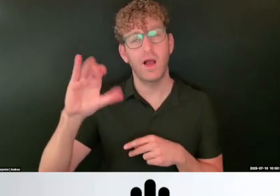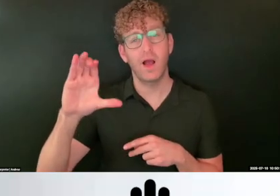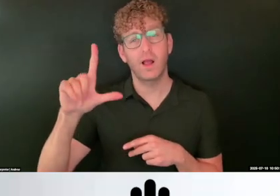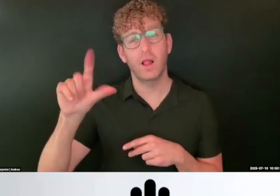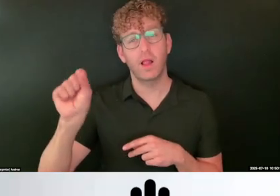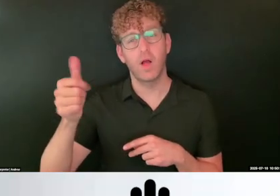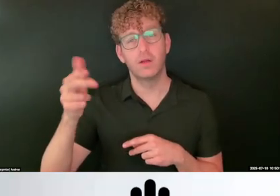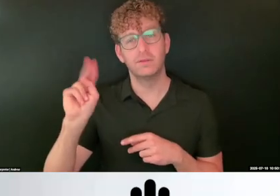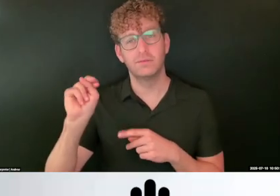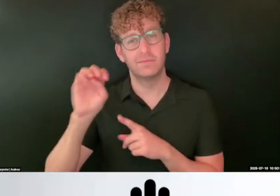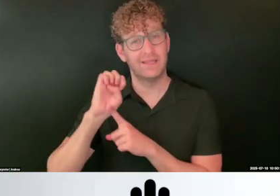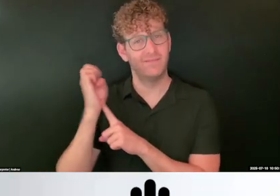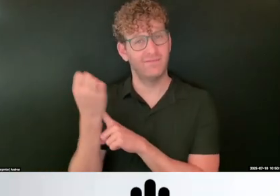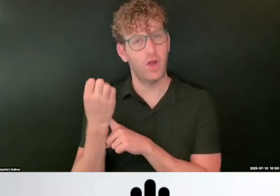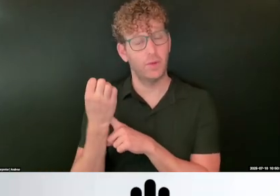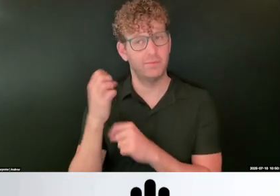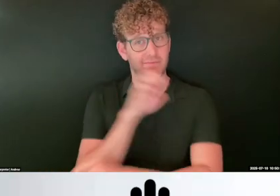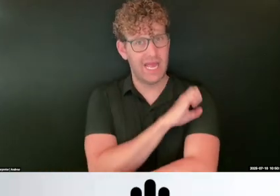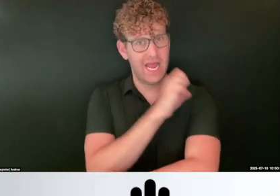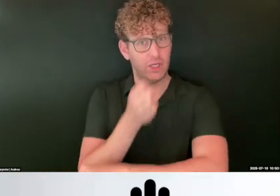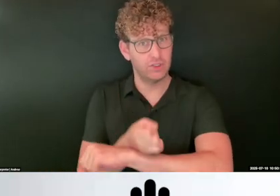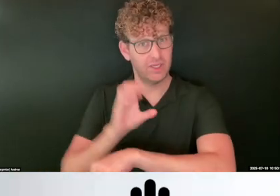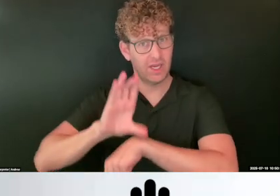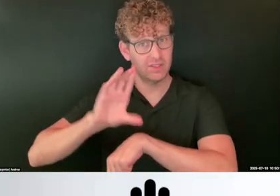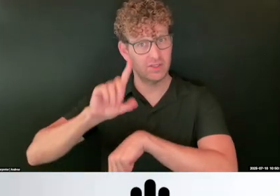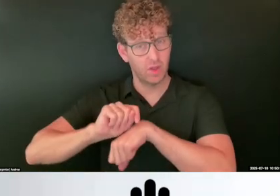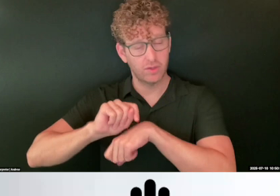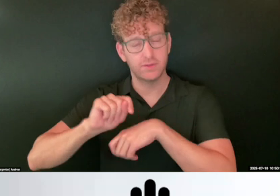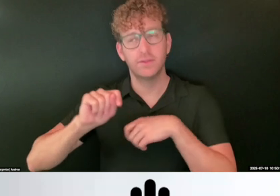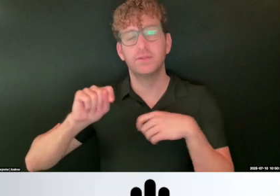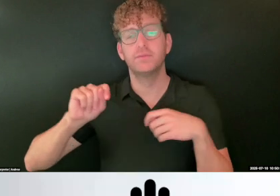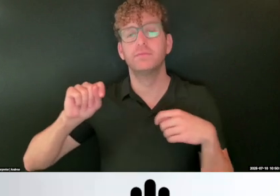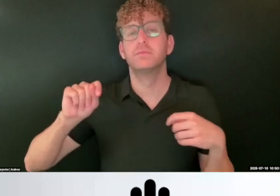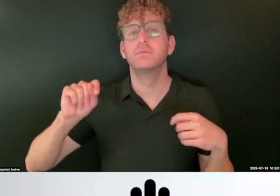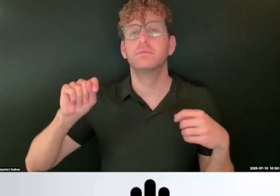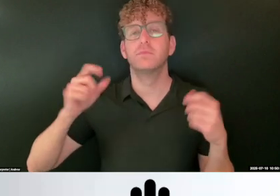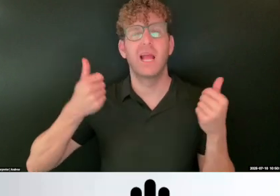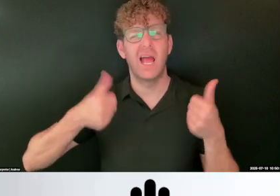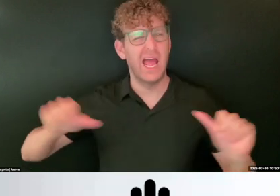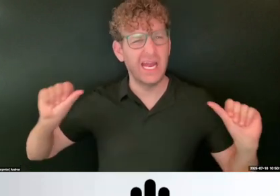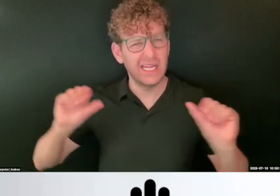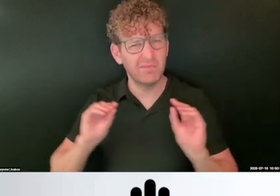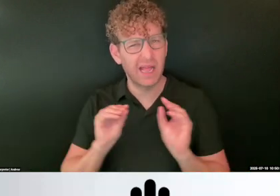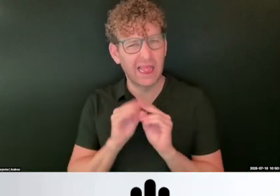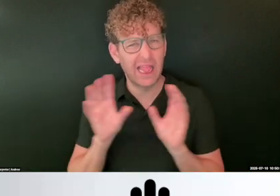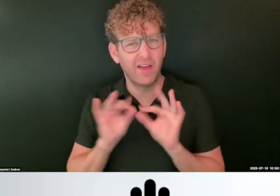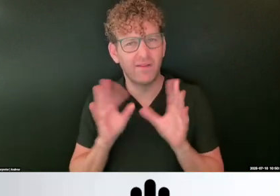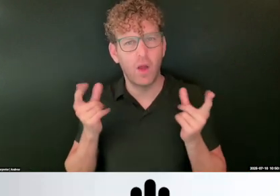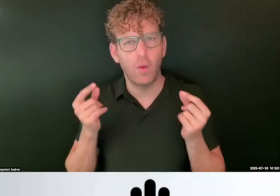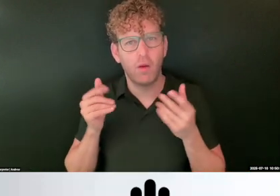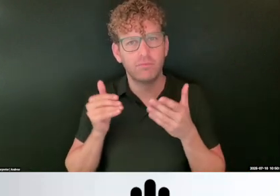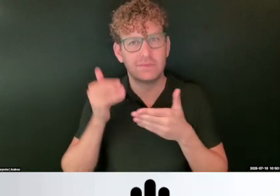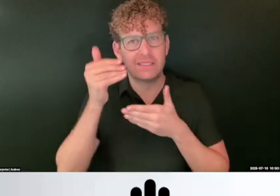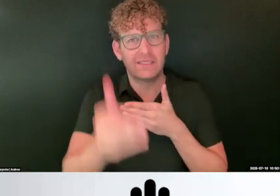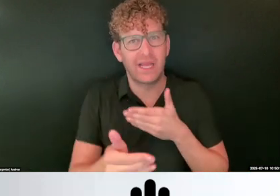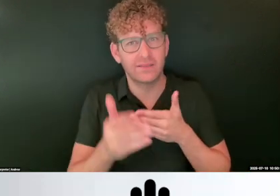is there any clarity on next steps regarding the language included in the recently signed state budget?